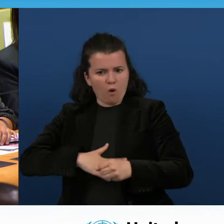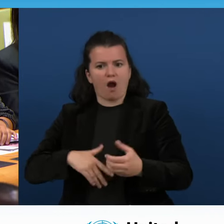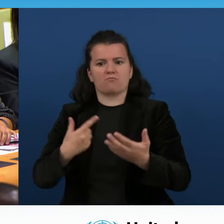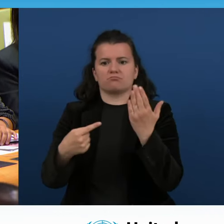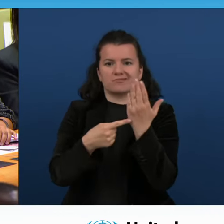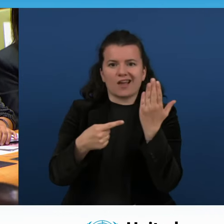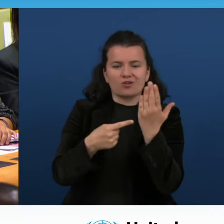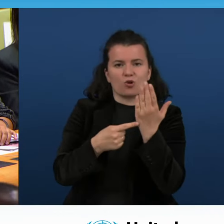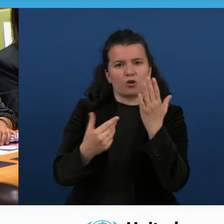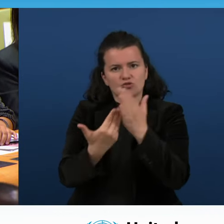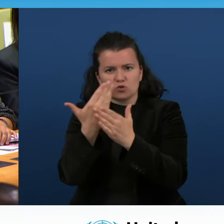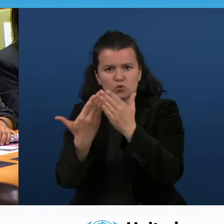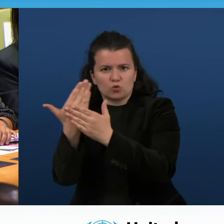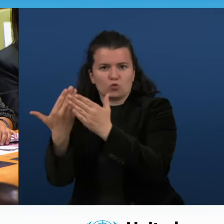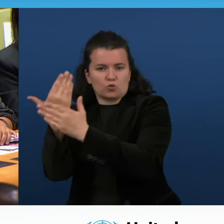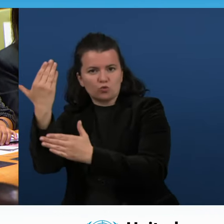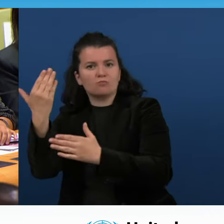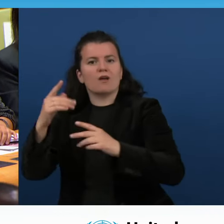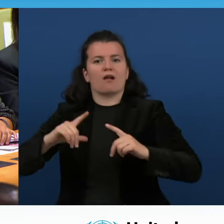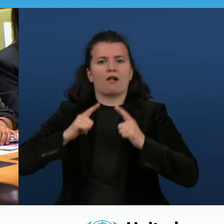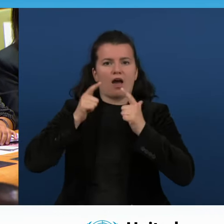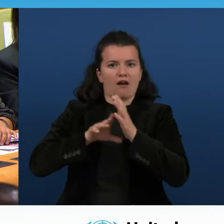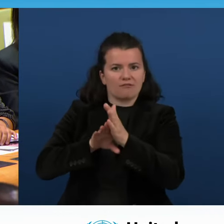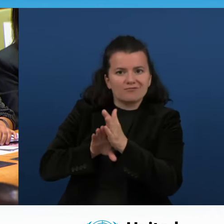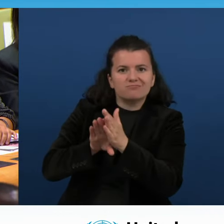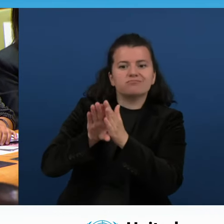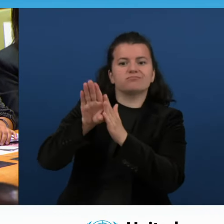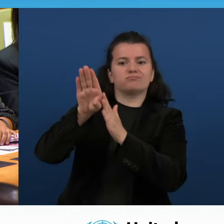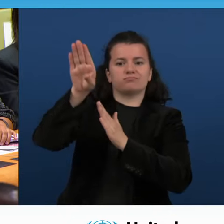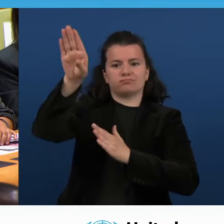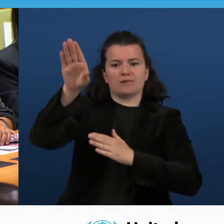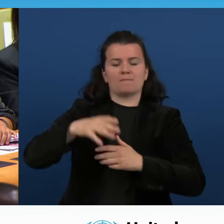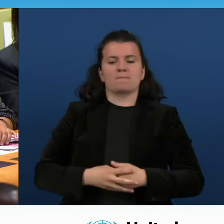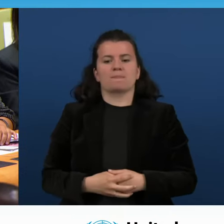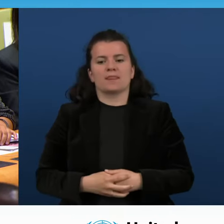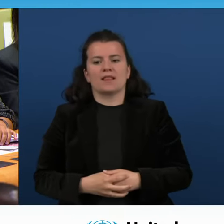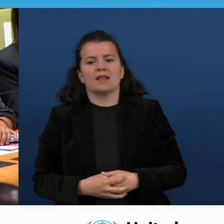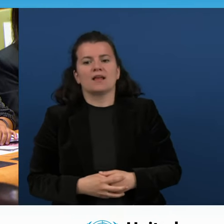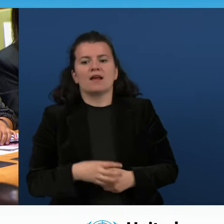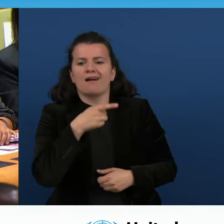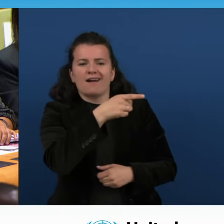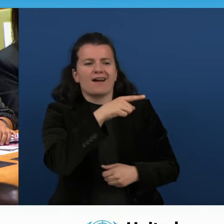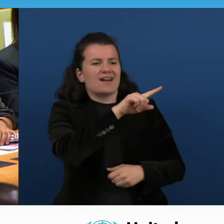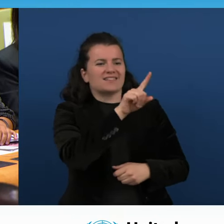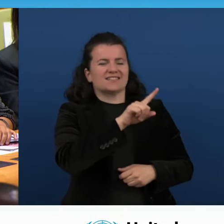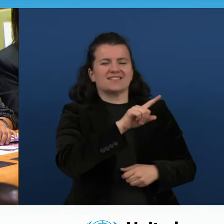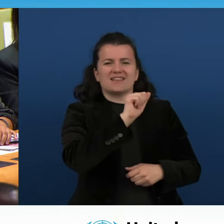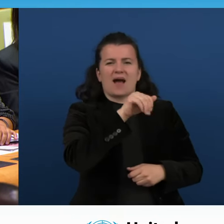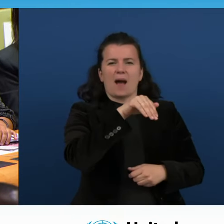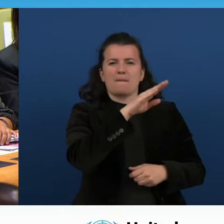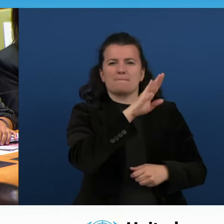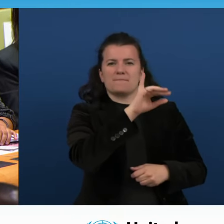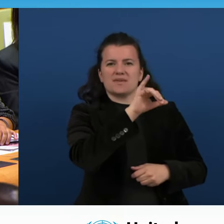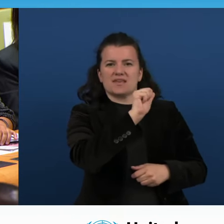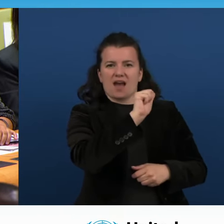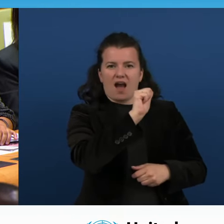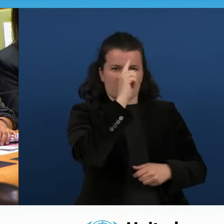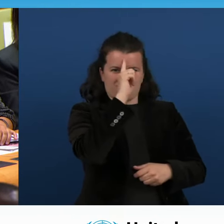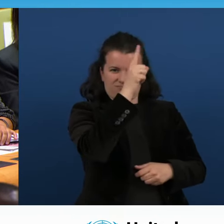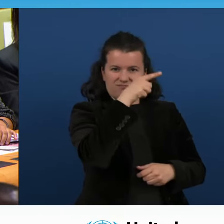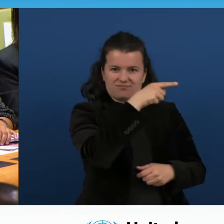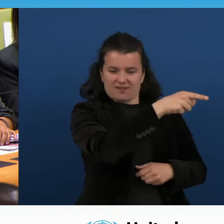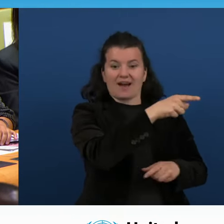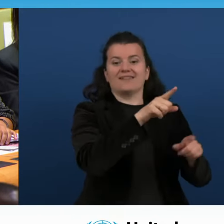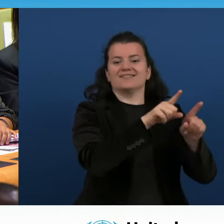lives. Like after we built the Lower Kafue Gorge Dam in Zambia, young engineers there started a hydropower training school that has already